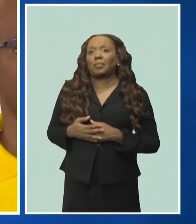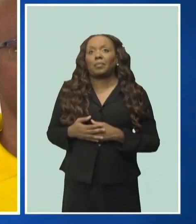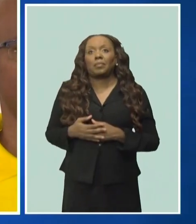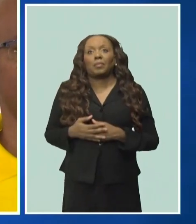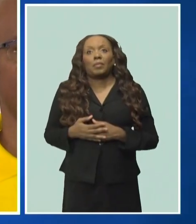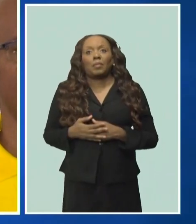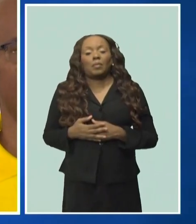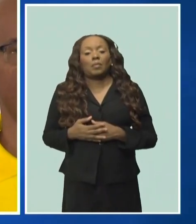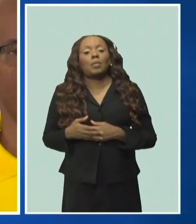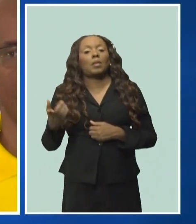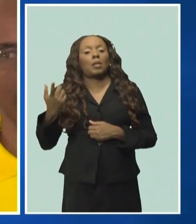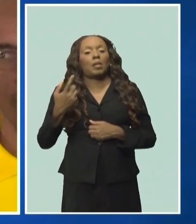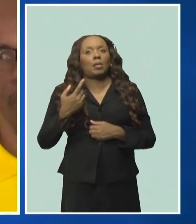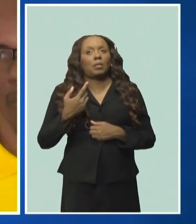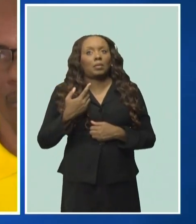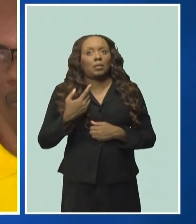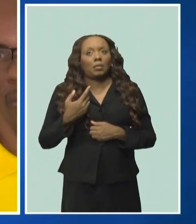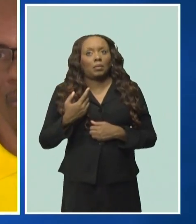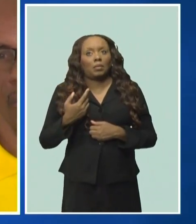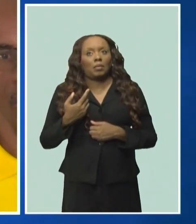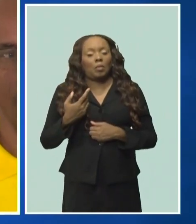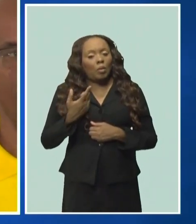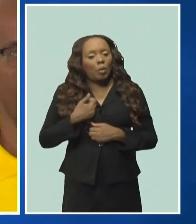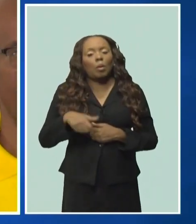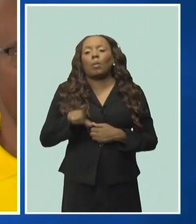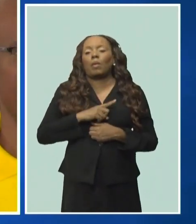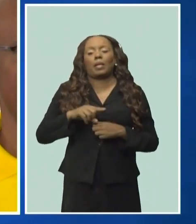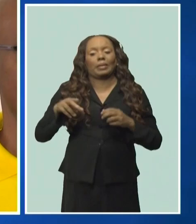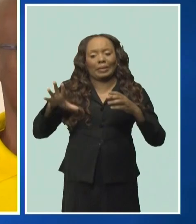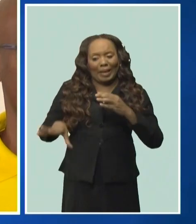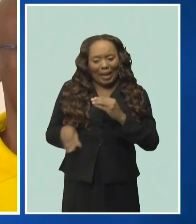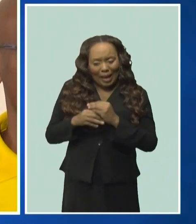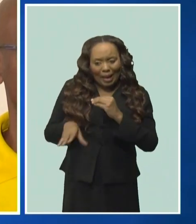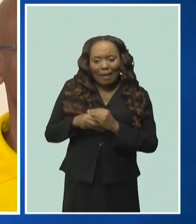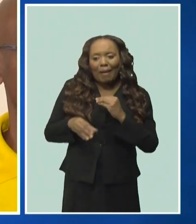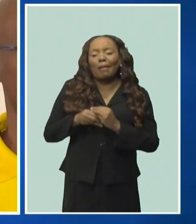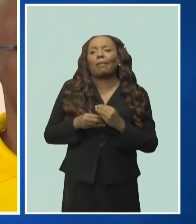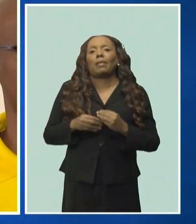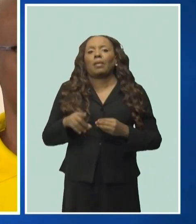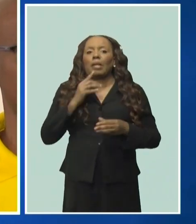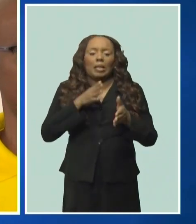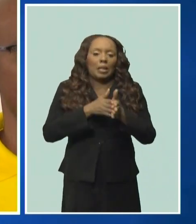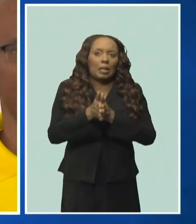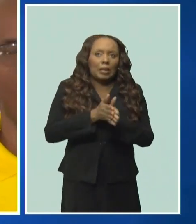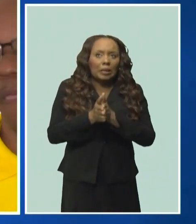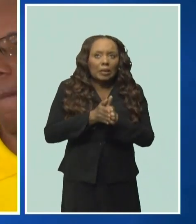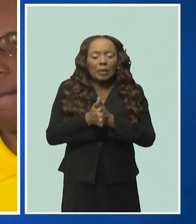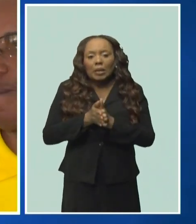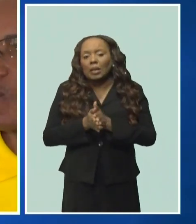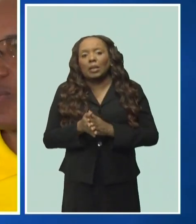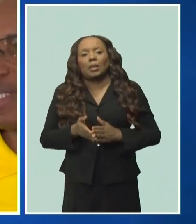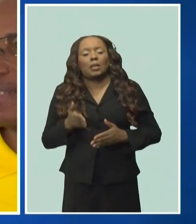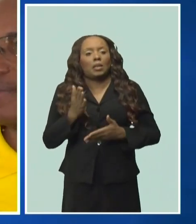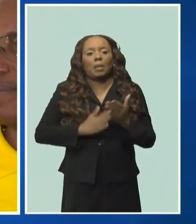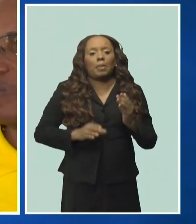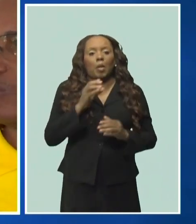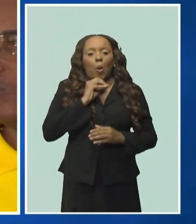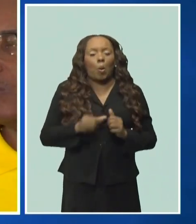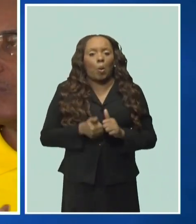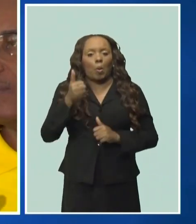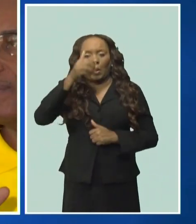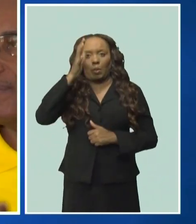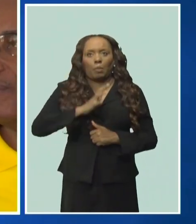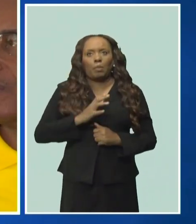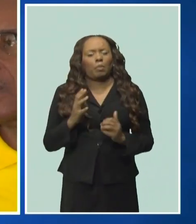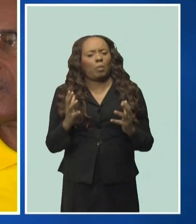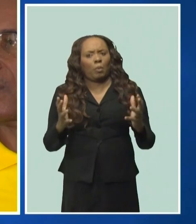that they can't wait. The older guys around car racing said they need to challenge each other, and they have